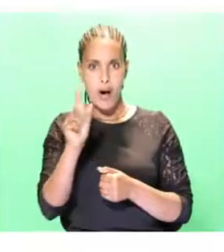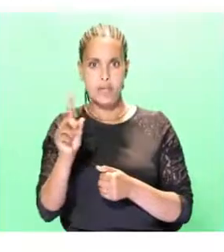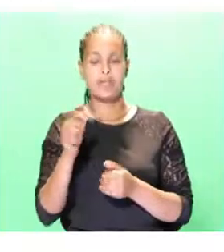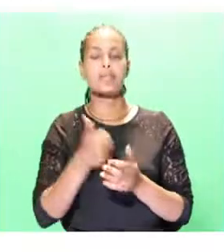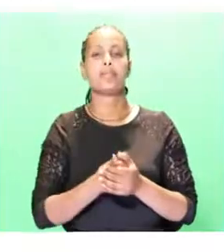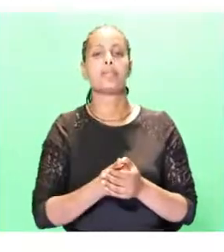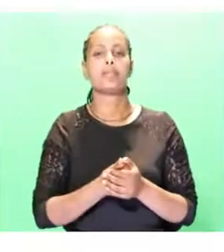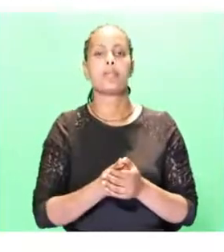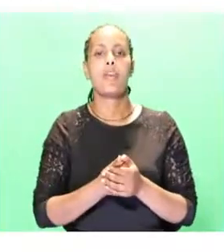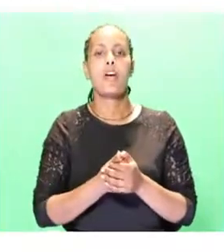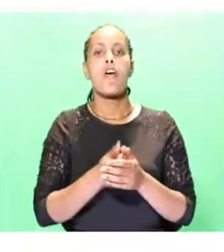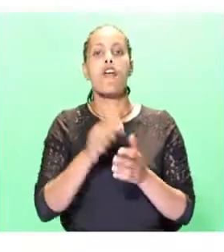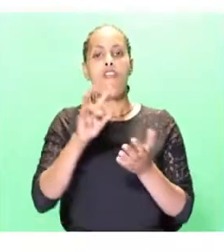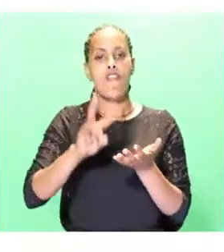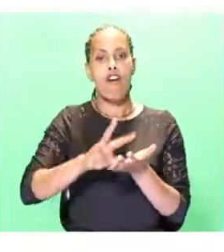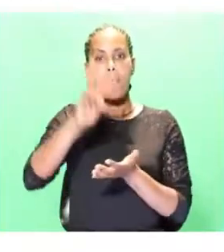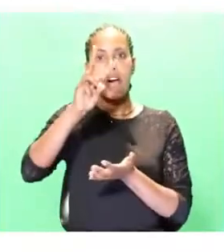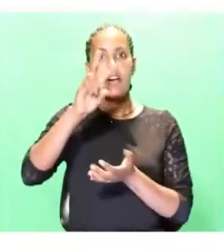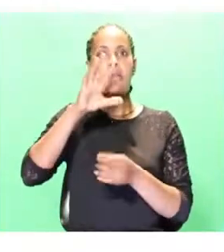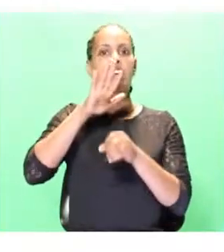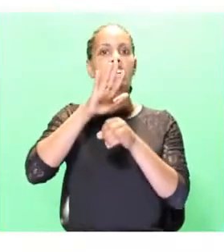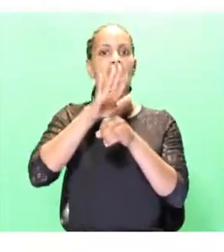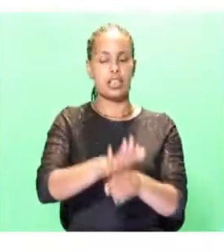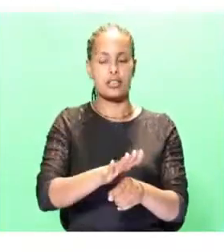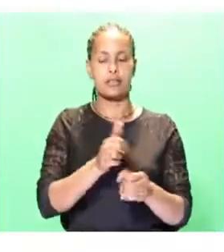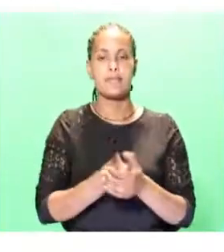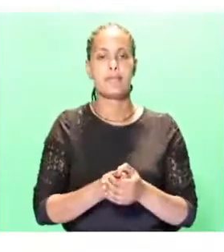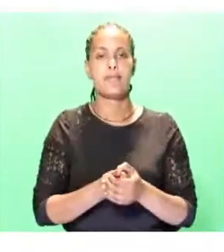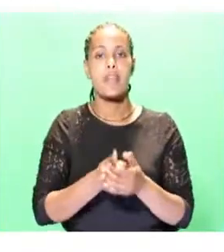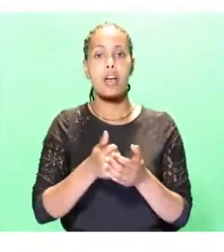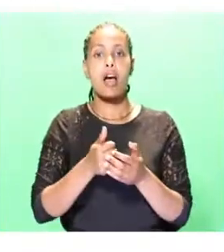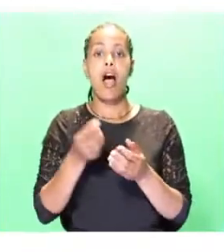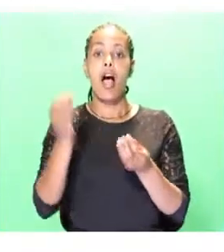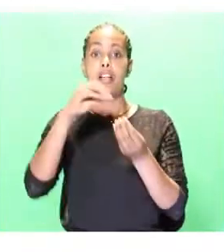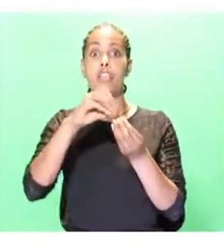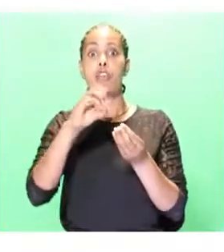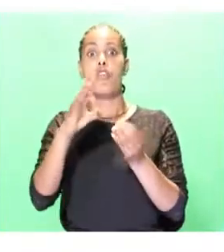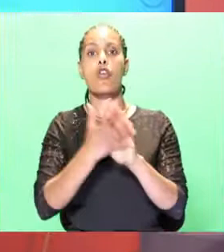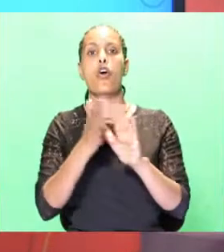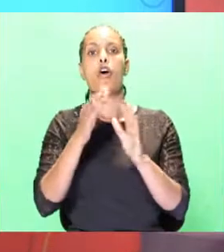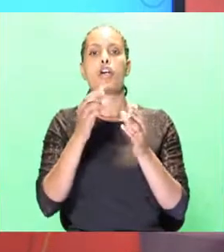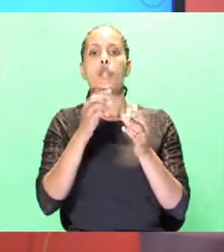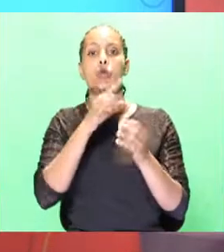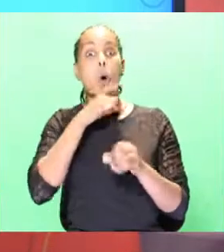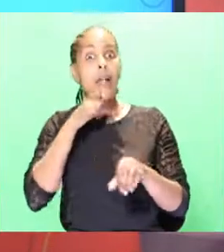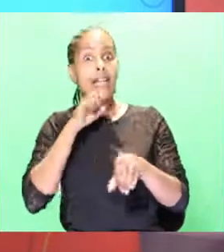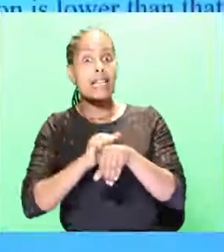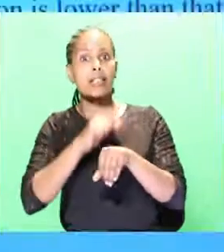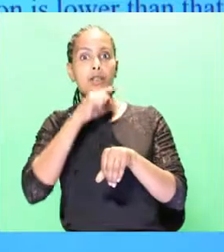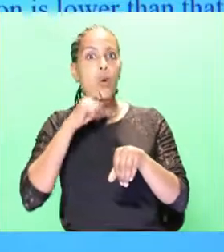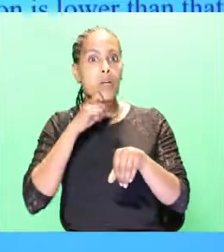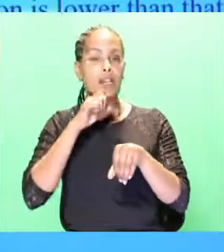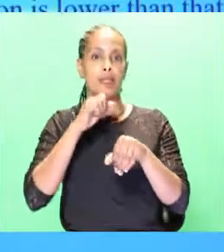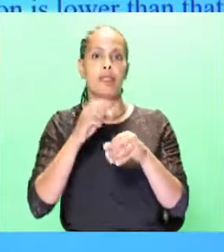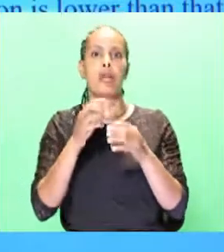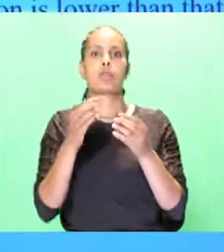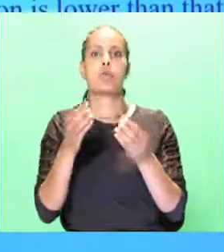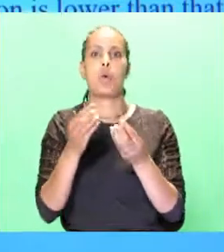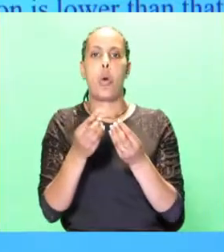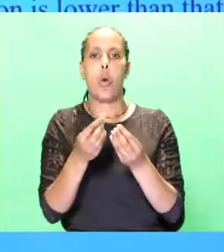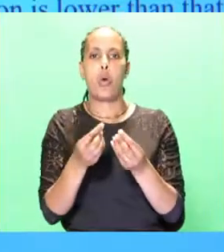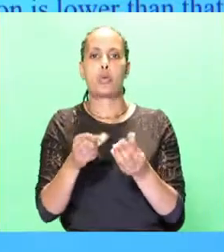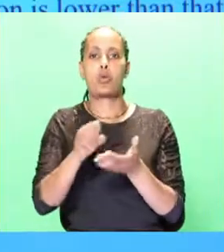one. Vapor pressure. Addition of a solid solute into a solvent